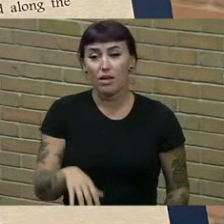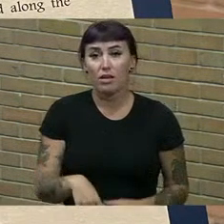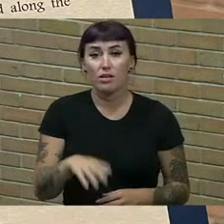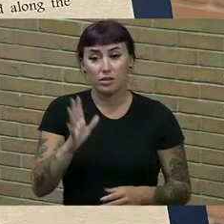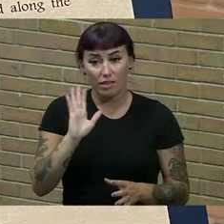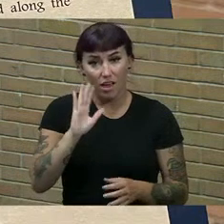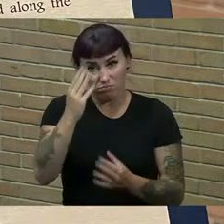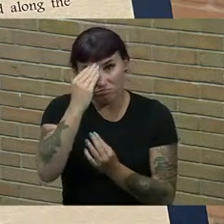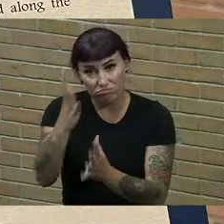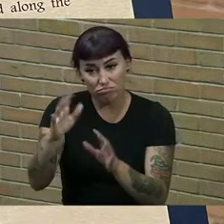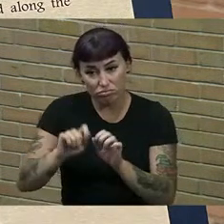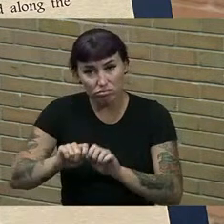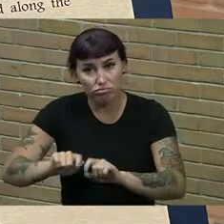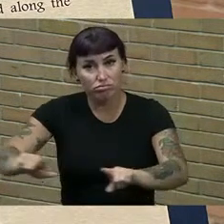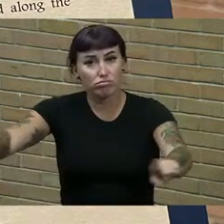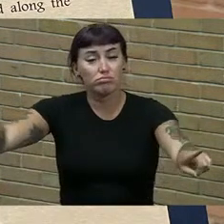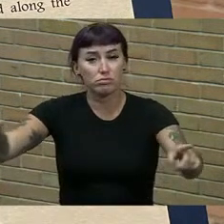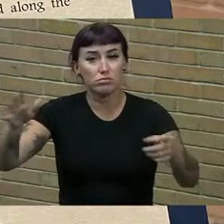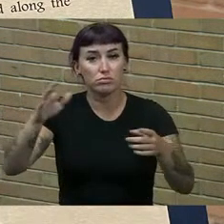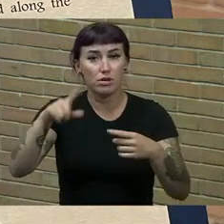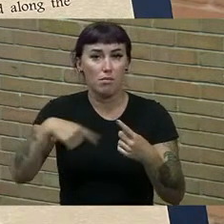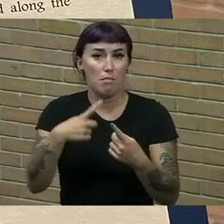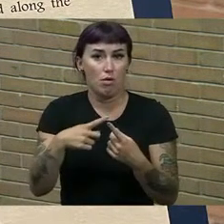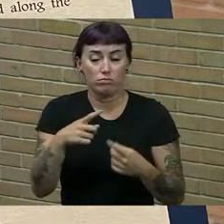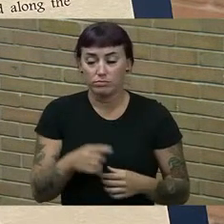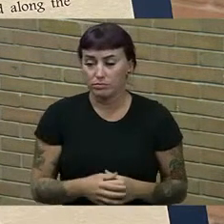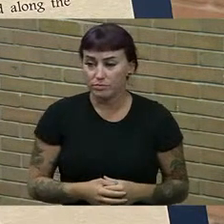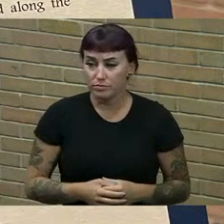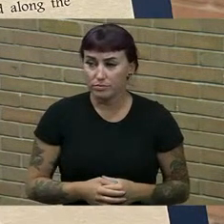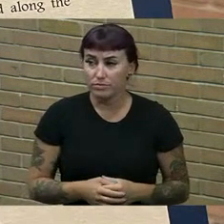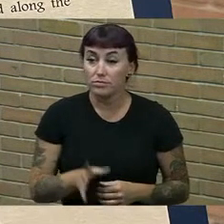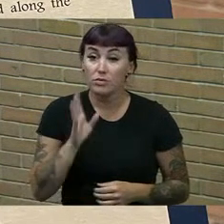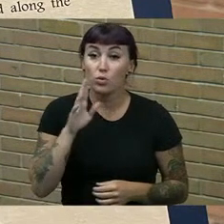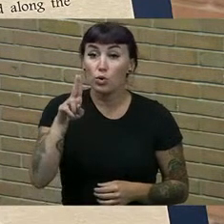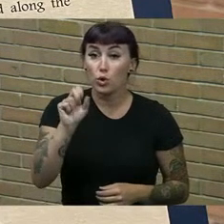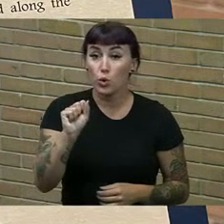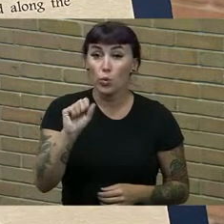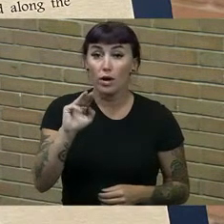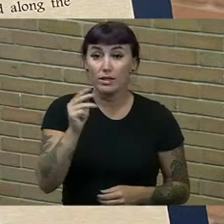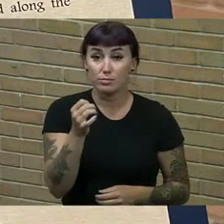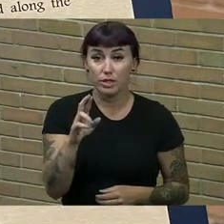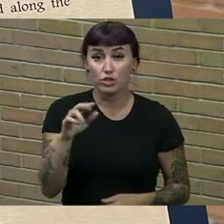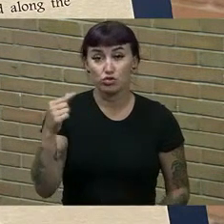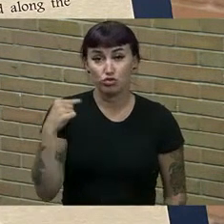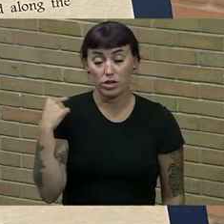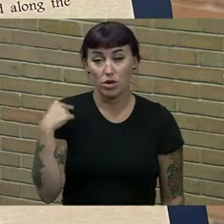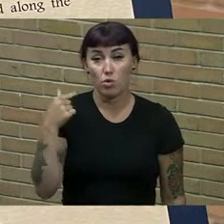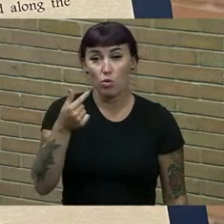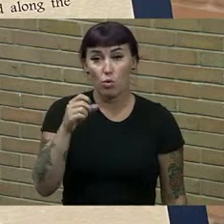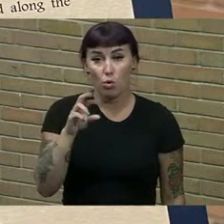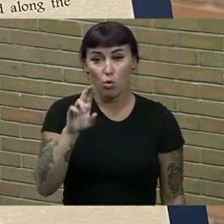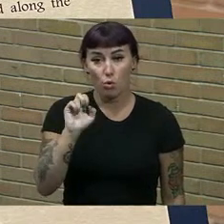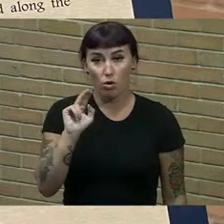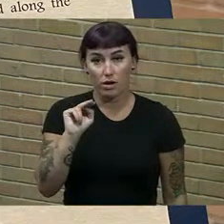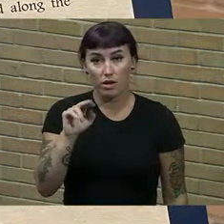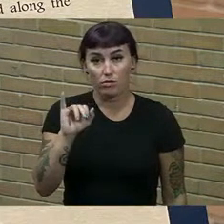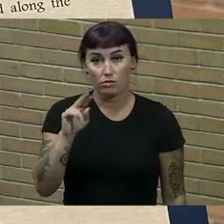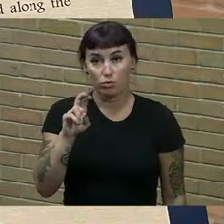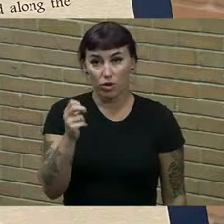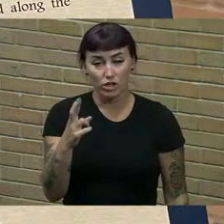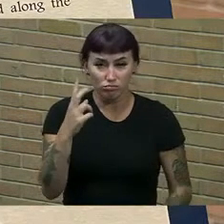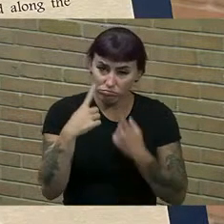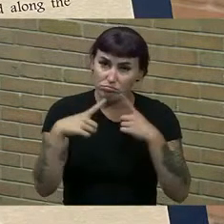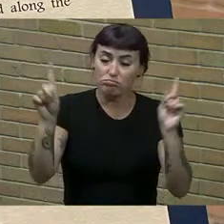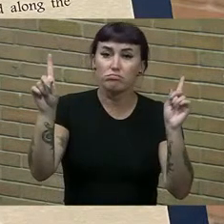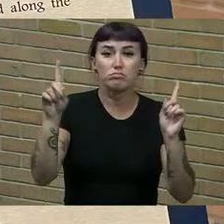reached the farthest outposts of slavery, when U.S. Major General Gordon Granger announced in Galveston,